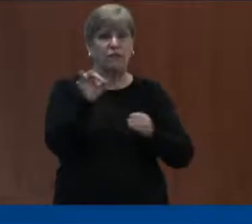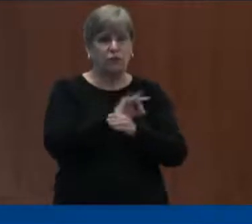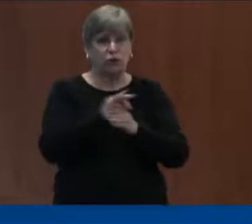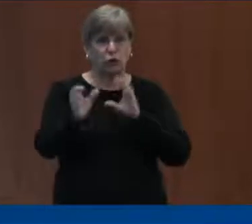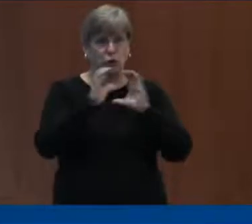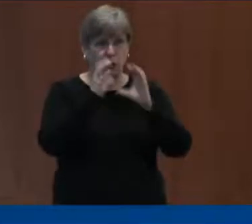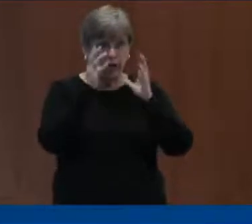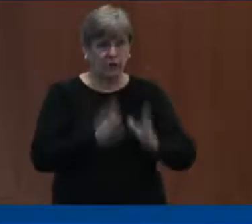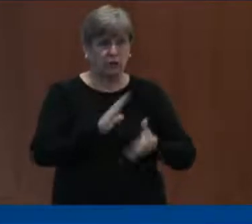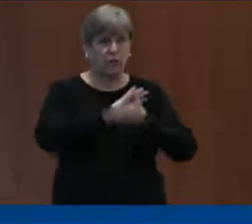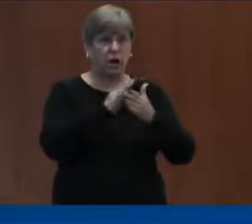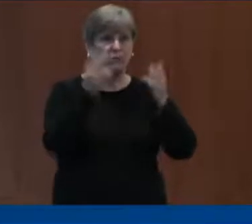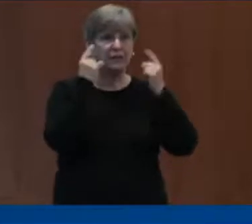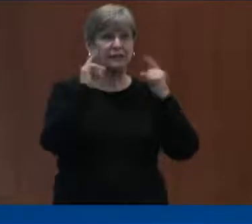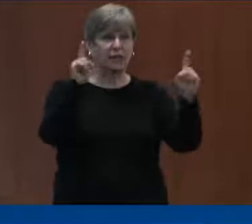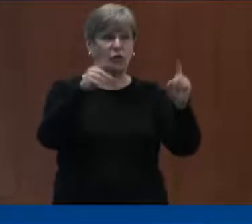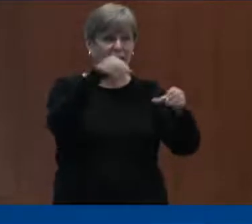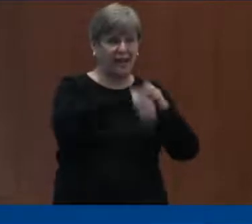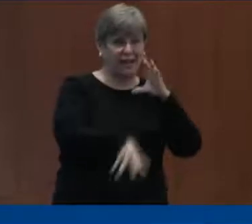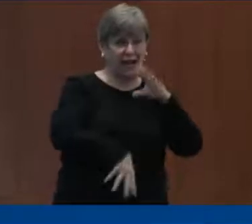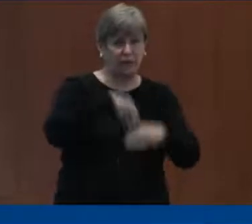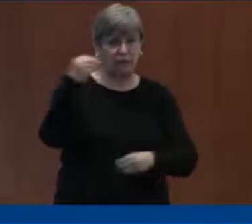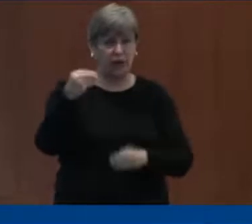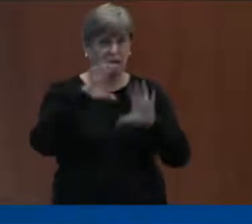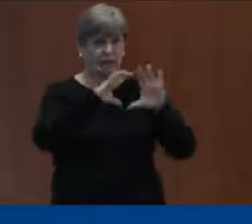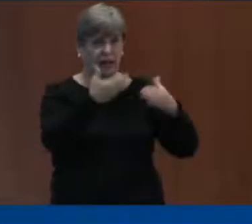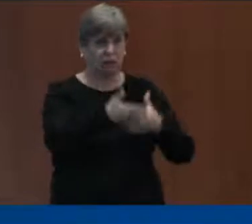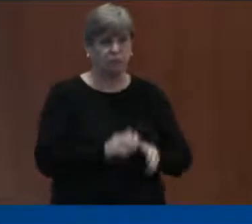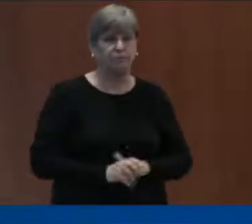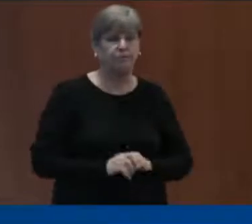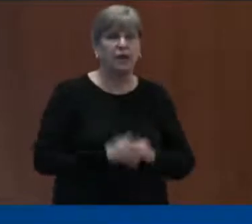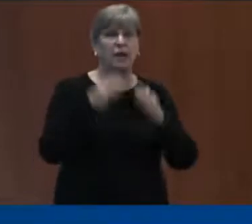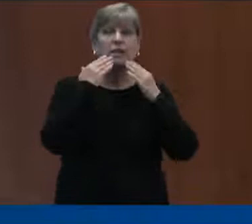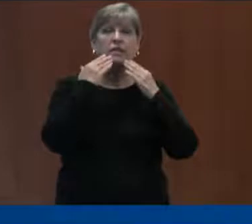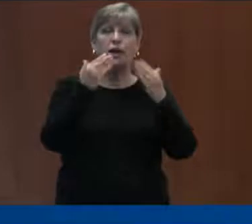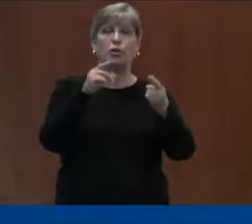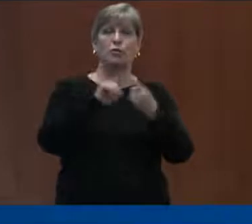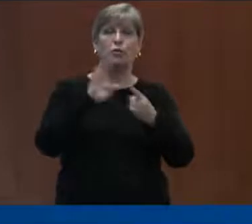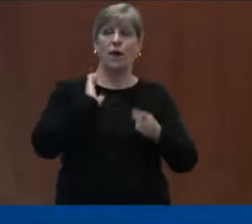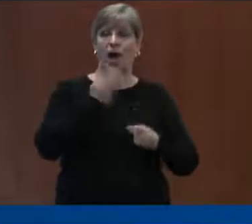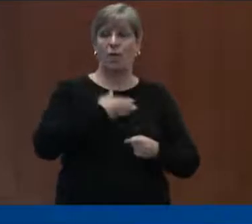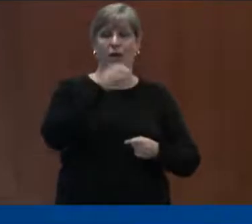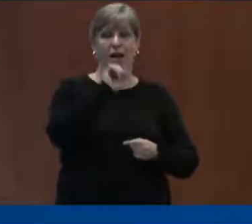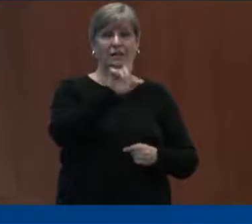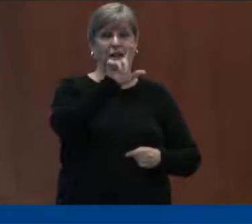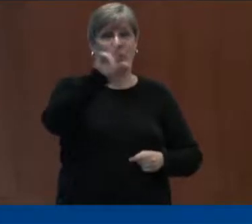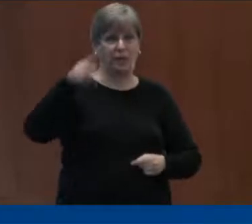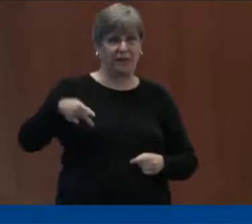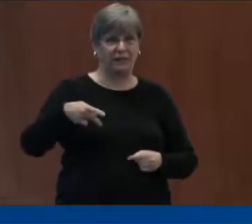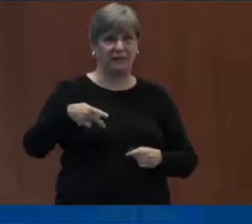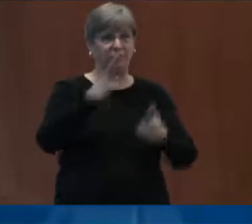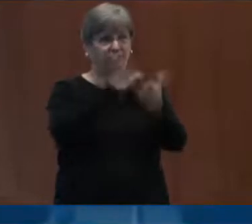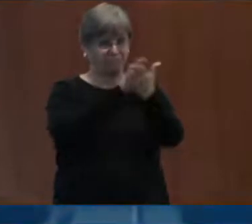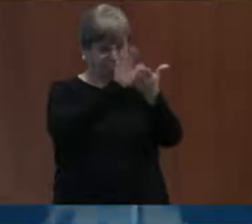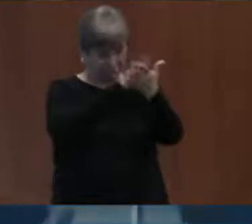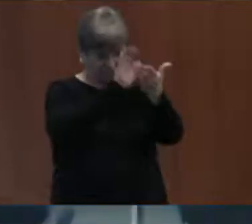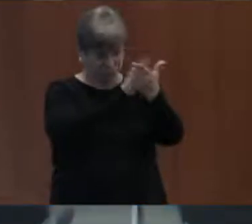to be successful both in and outside of the classroom setting. Thank you to our SLPs. Absolutely.